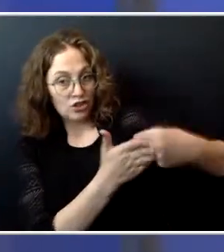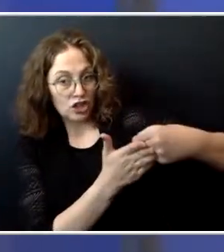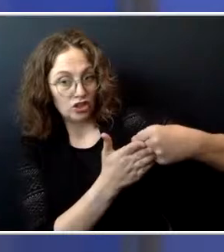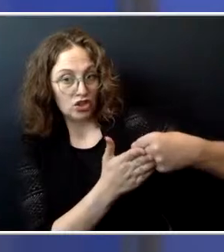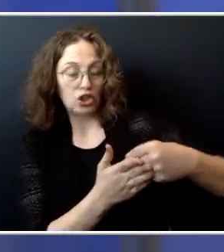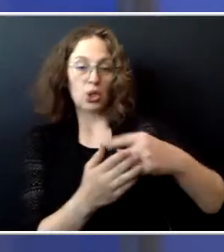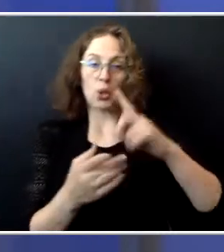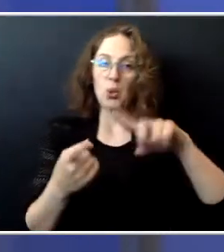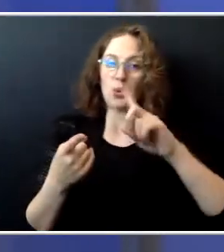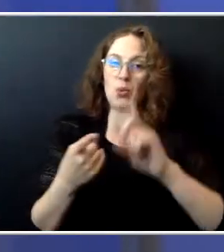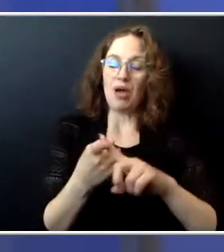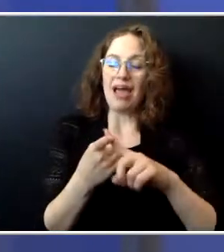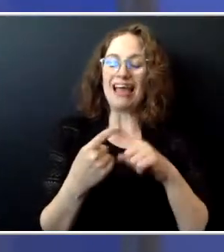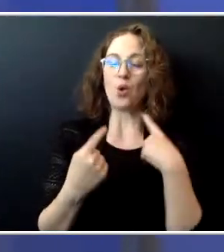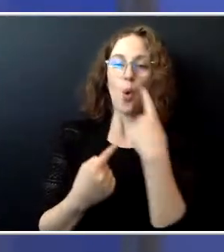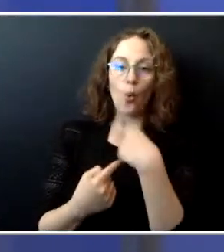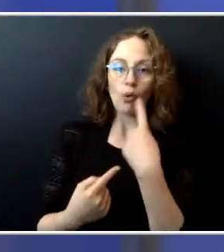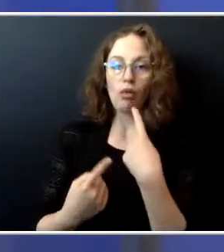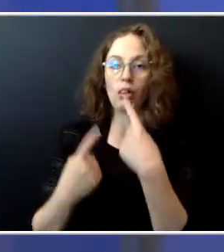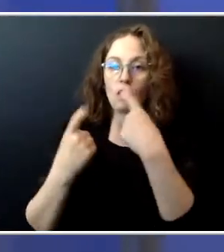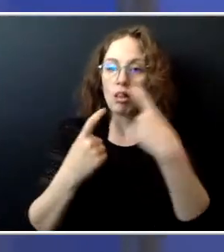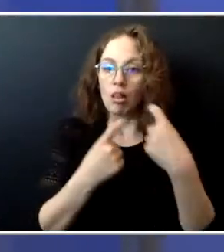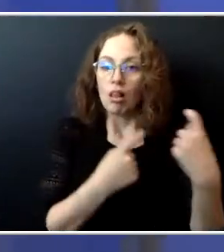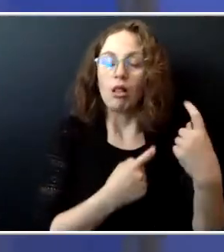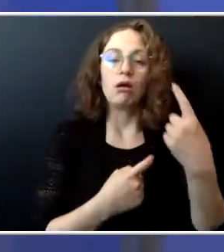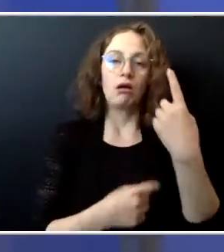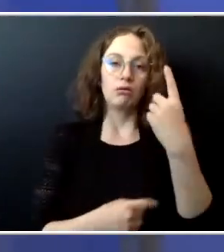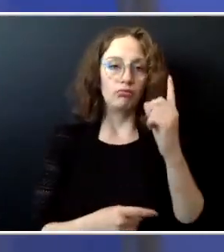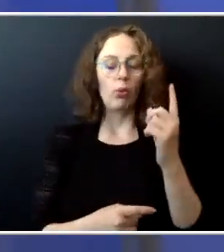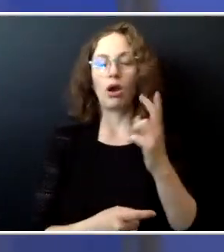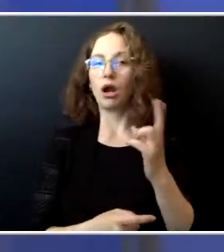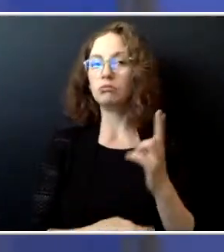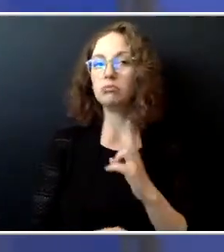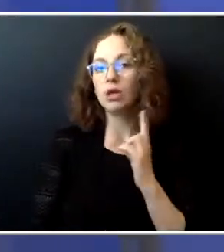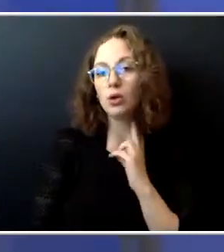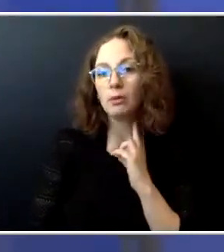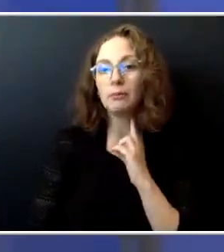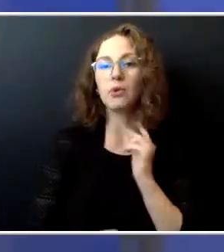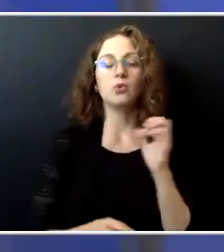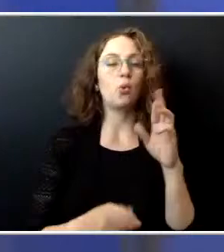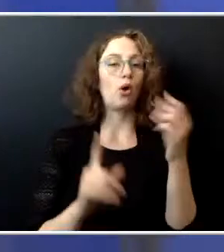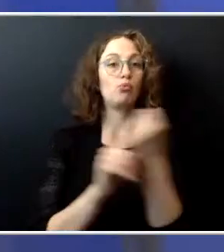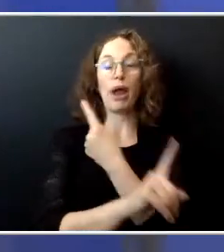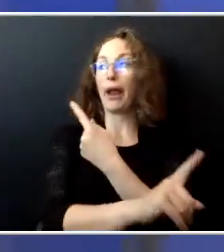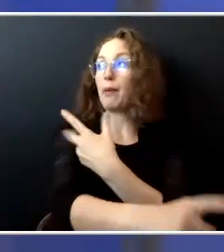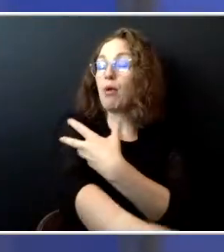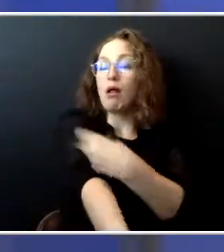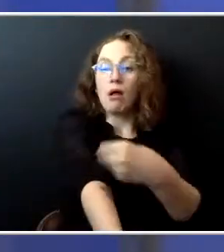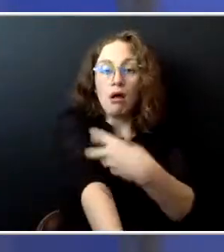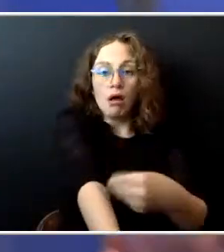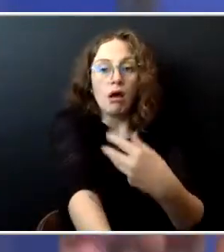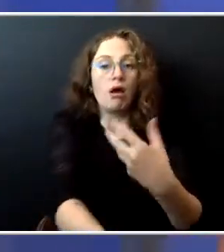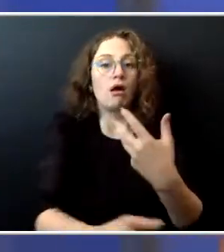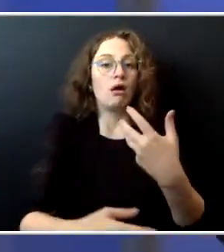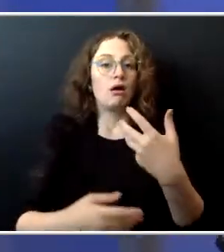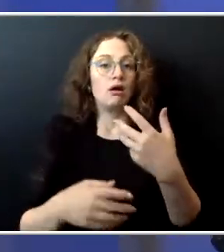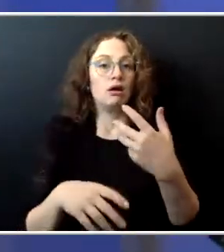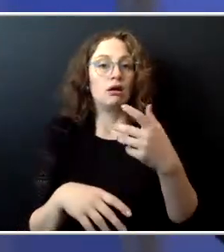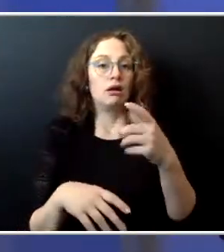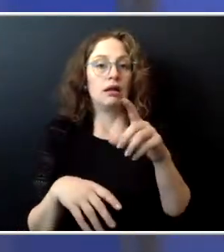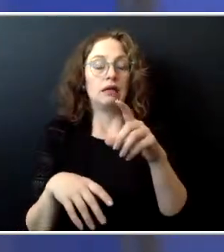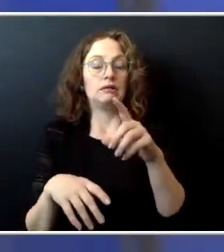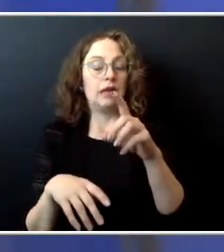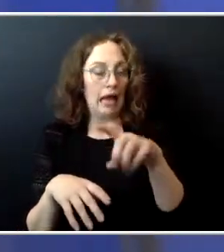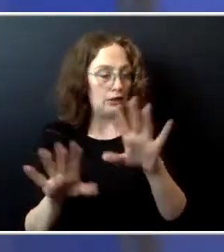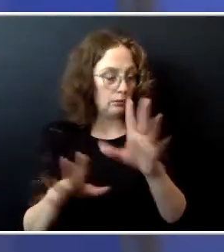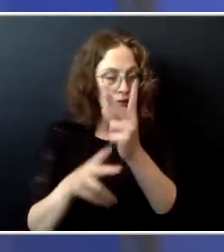tests or random arm draws to coordinate that my cortisol level is not going to be too